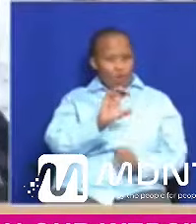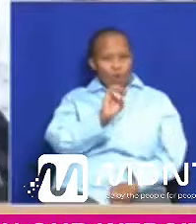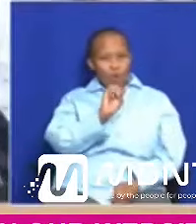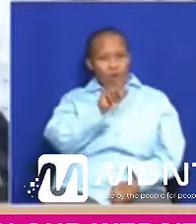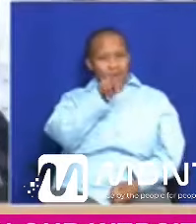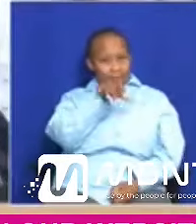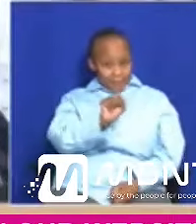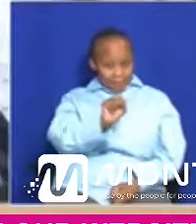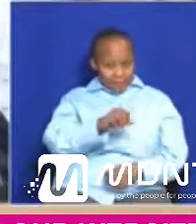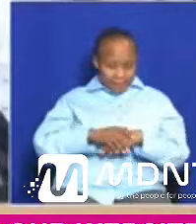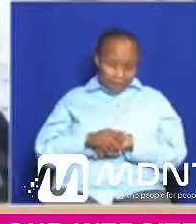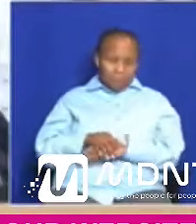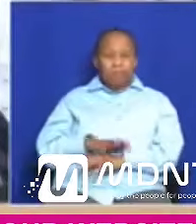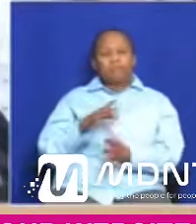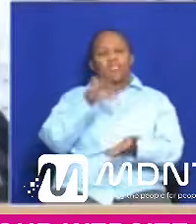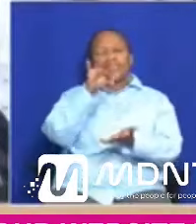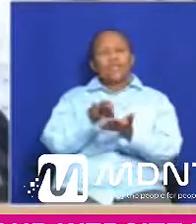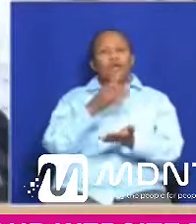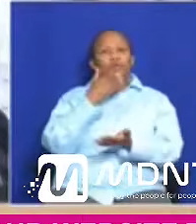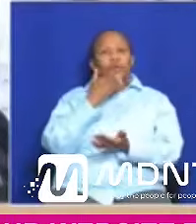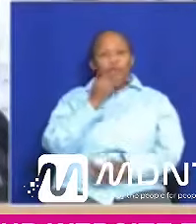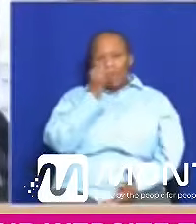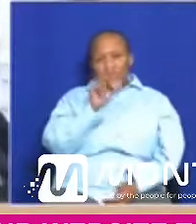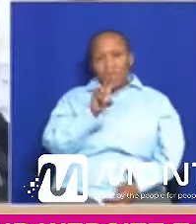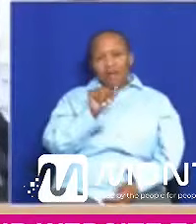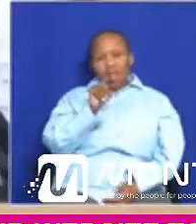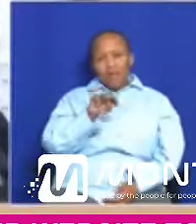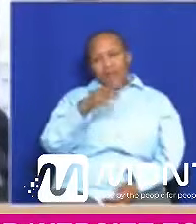is signed by Mr. Van Wyk at page 834.